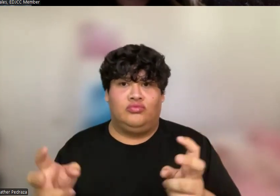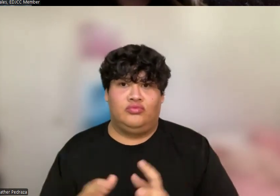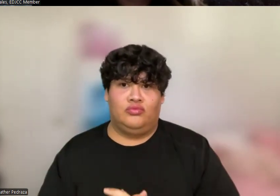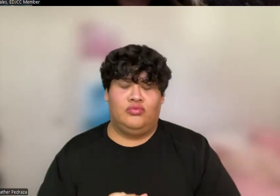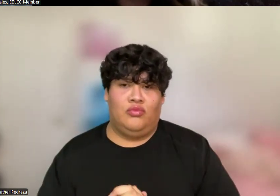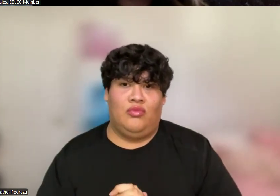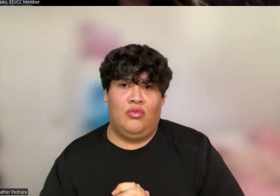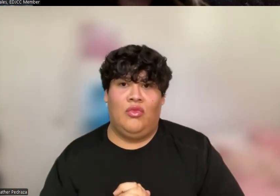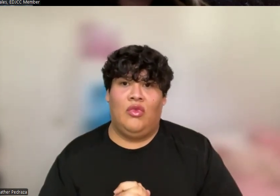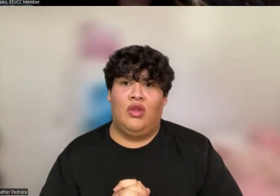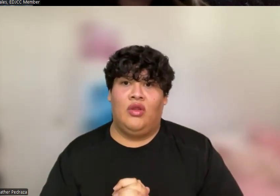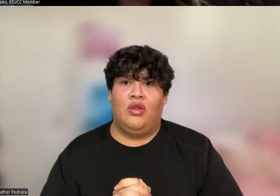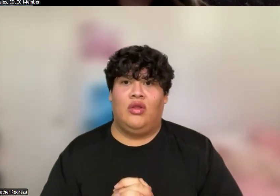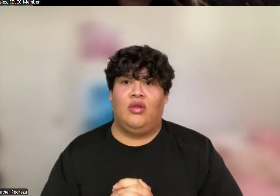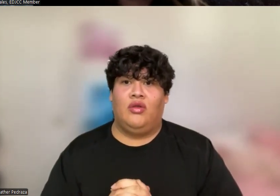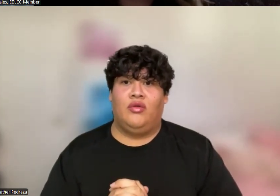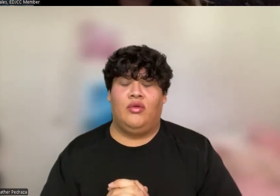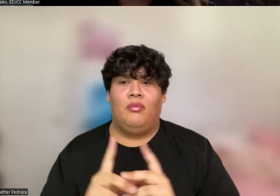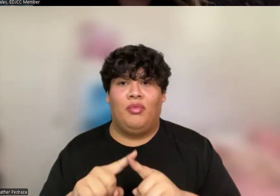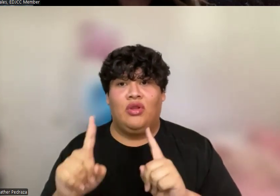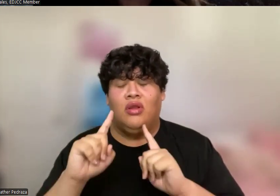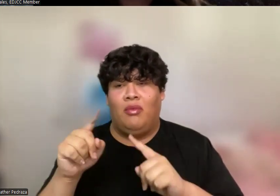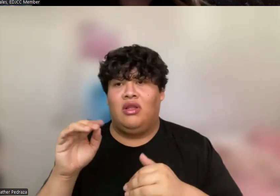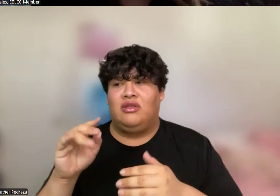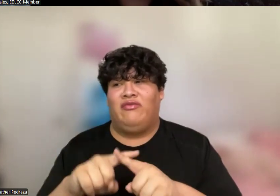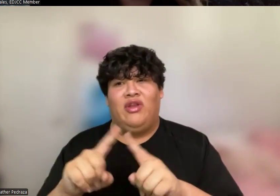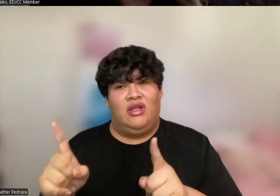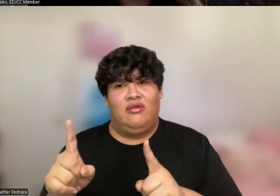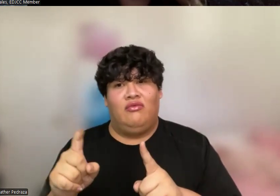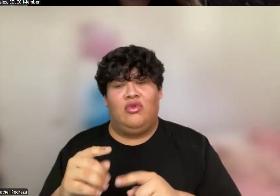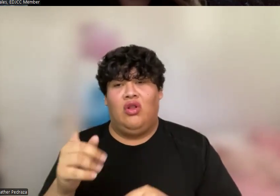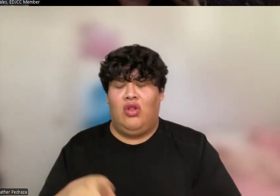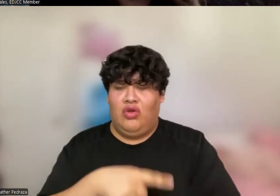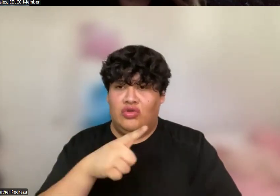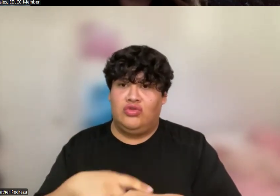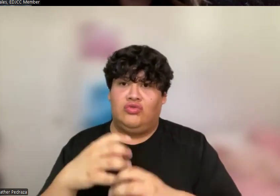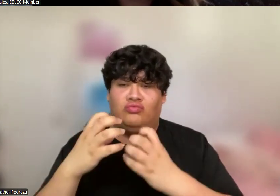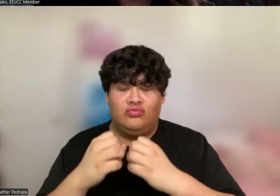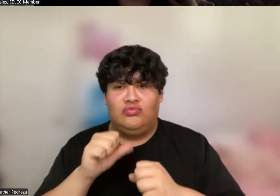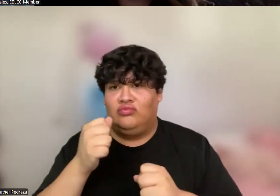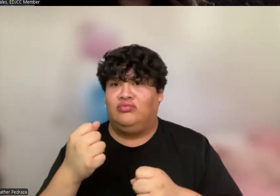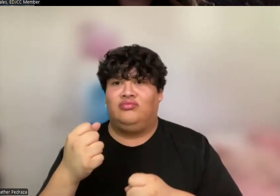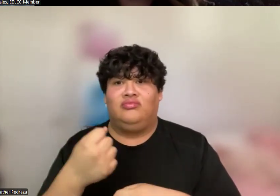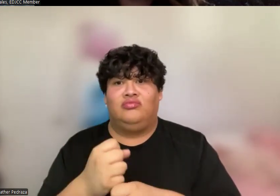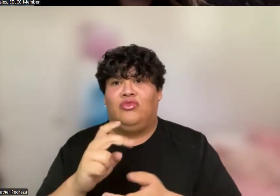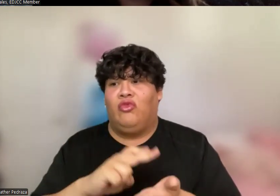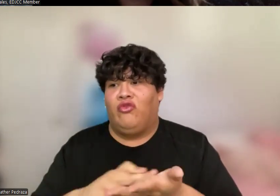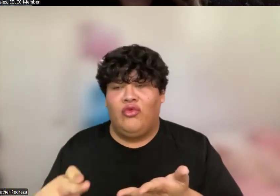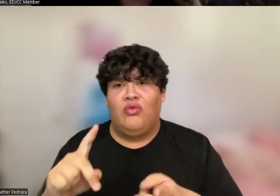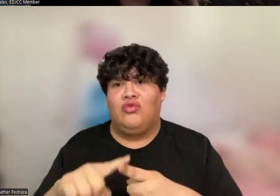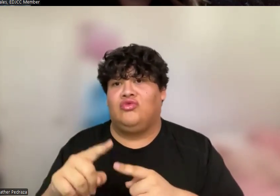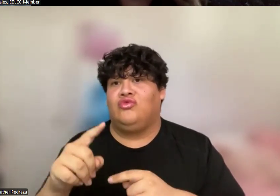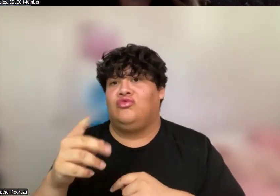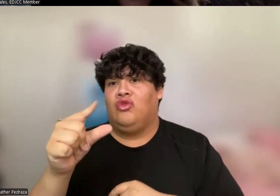facilities. However, the mandates are very different. Long-term care ombudsman cannot make a referral to public guardian